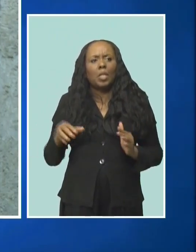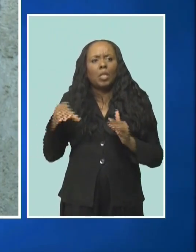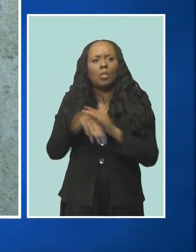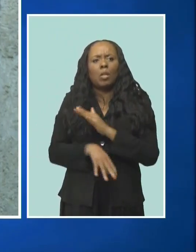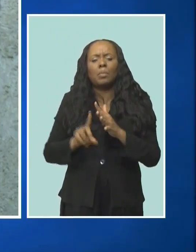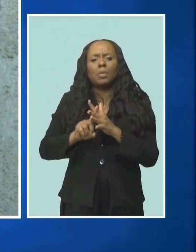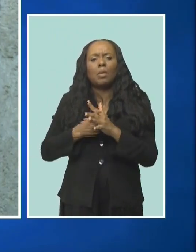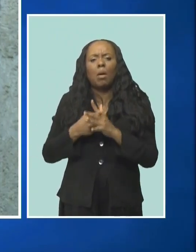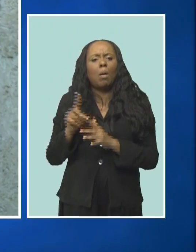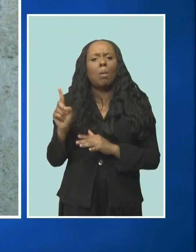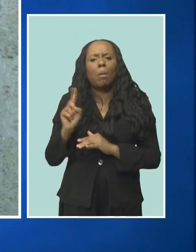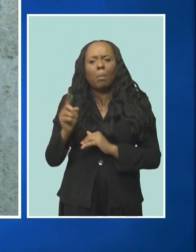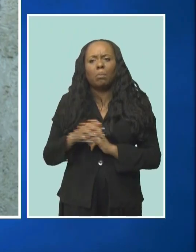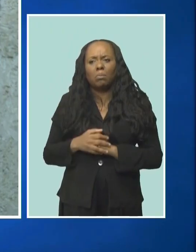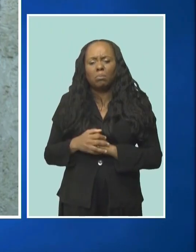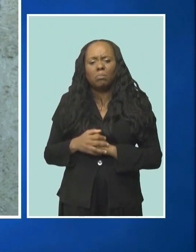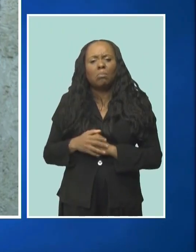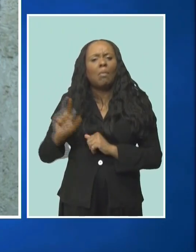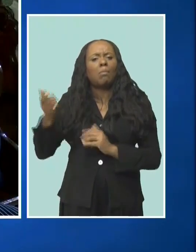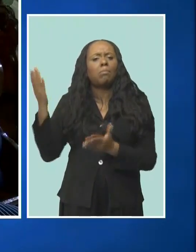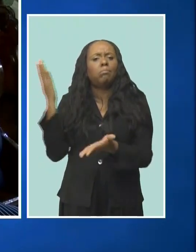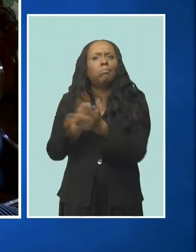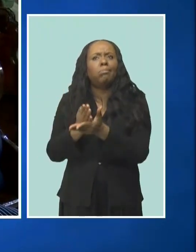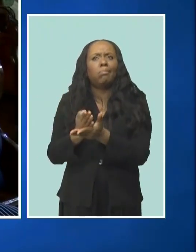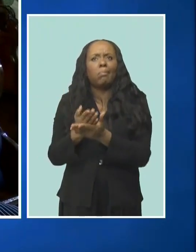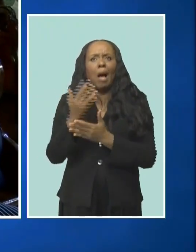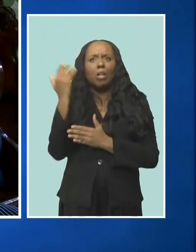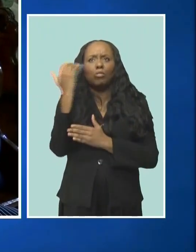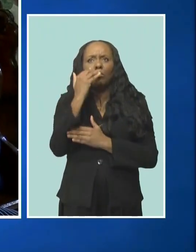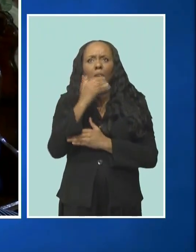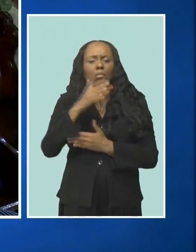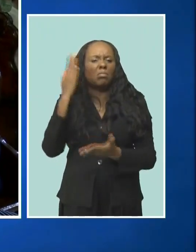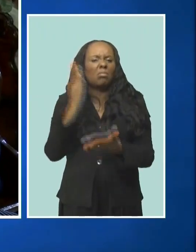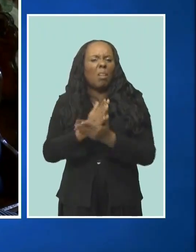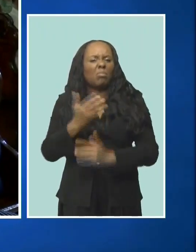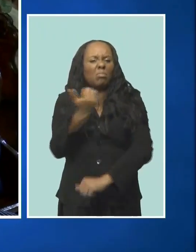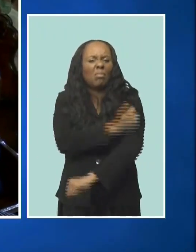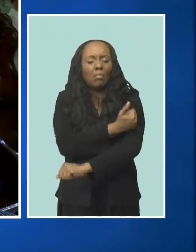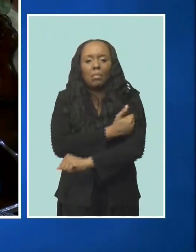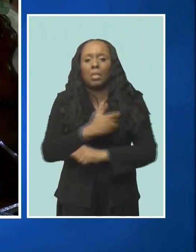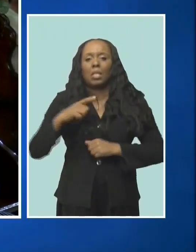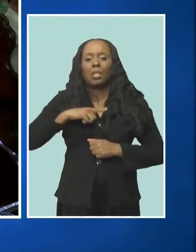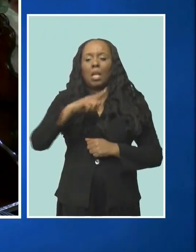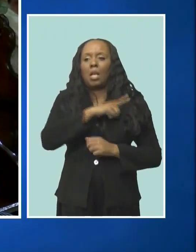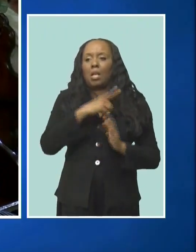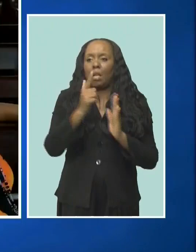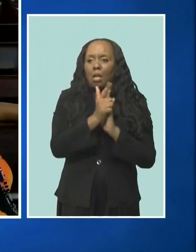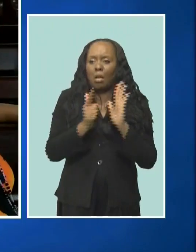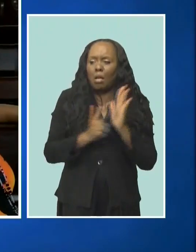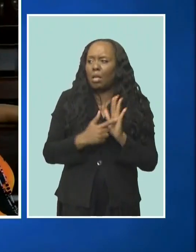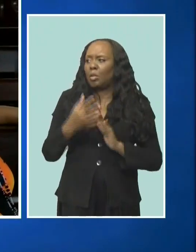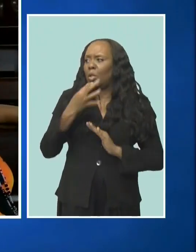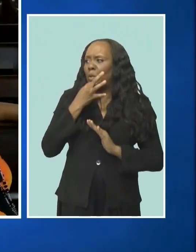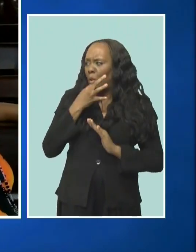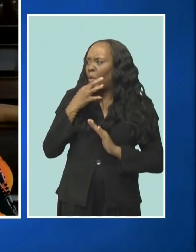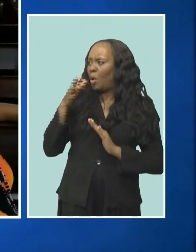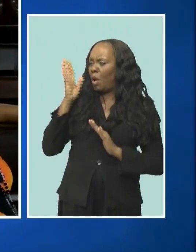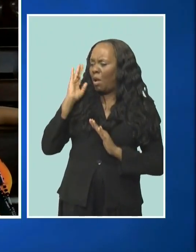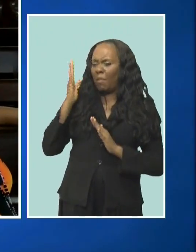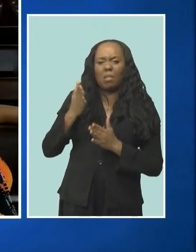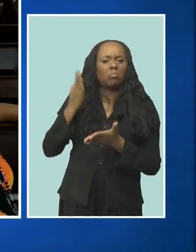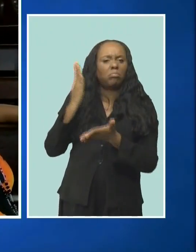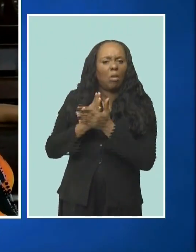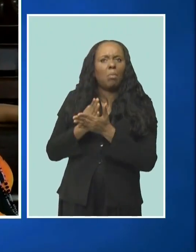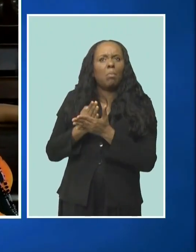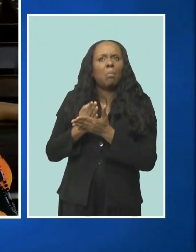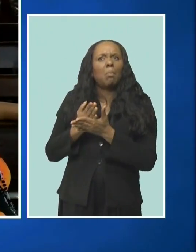we have to start to stem the flow of drugs. The superintendent says legislation is coming to help in the fight against drugs. Crime